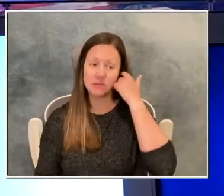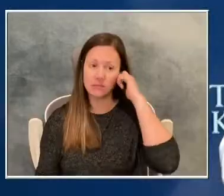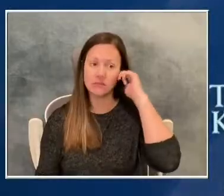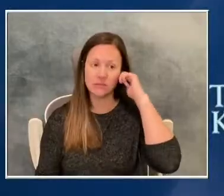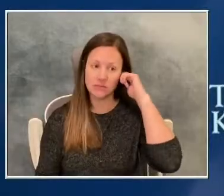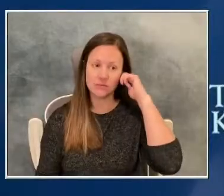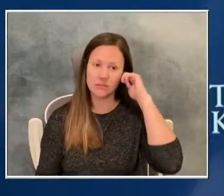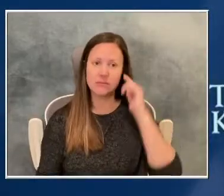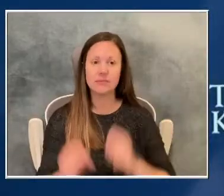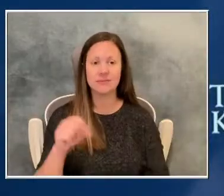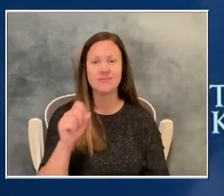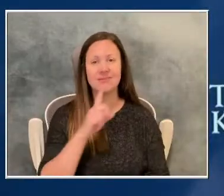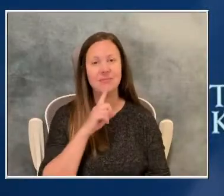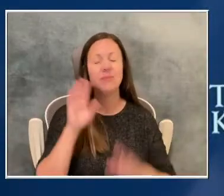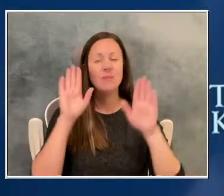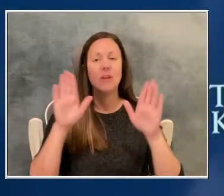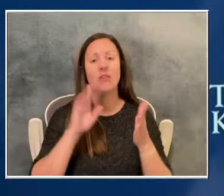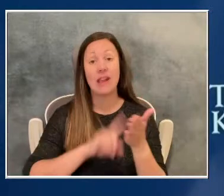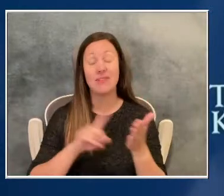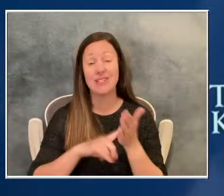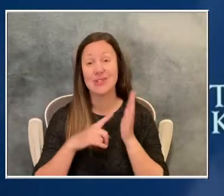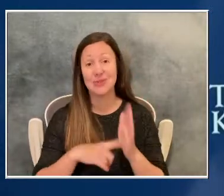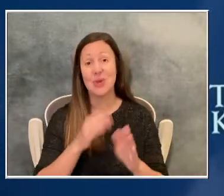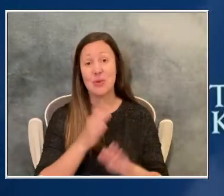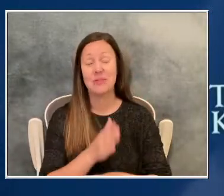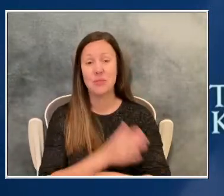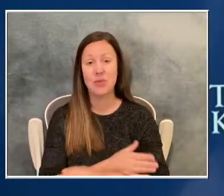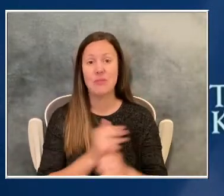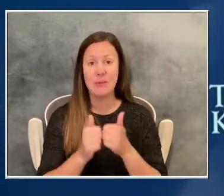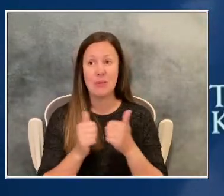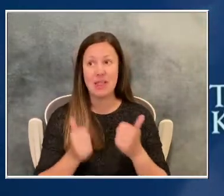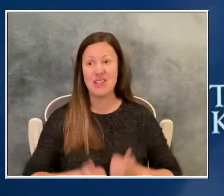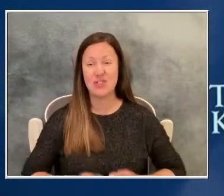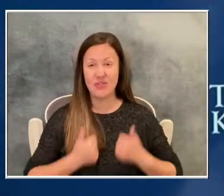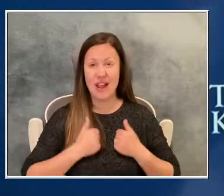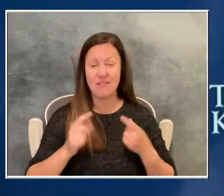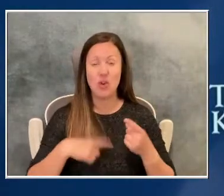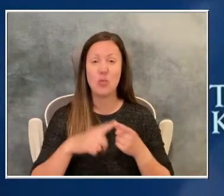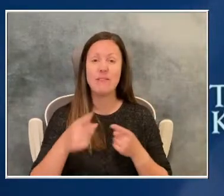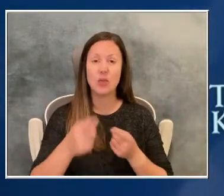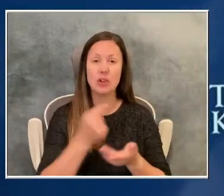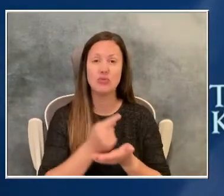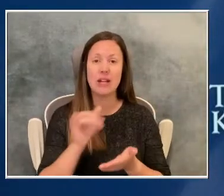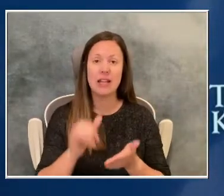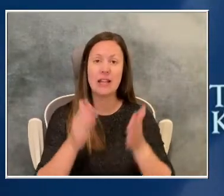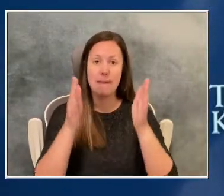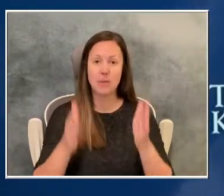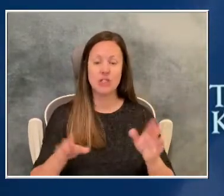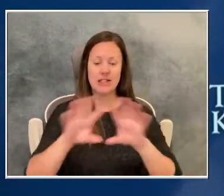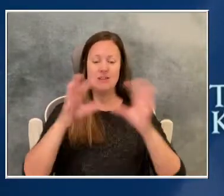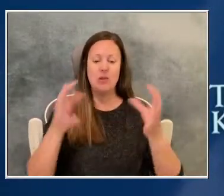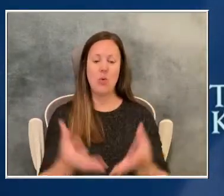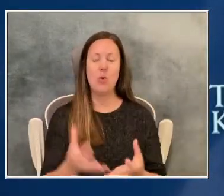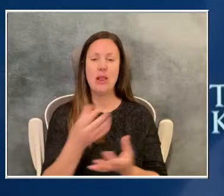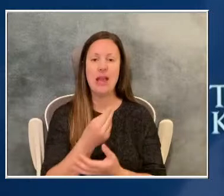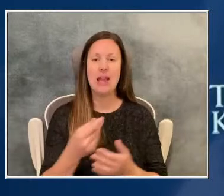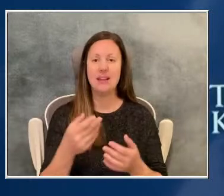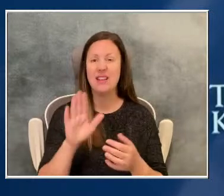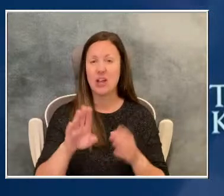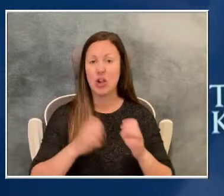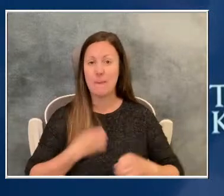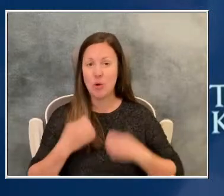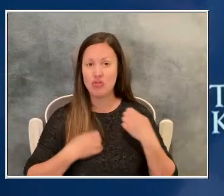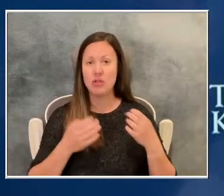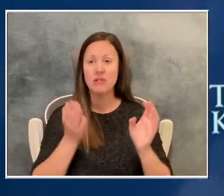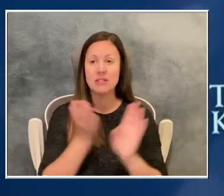great research to show improvement in survival when you're treating the person as a whole and treating their emotional and psychological needs. A